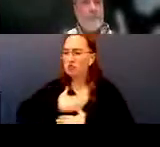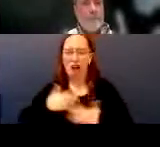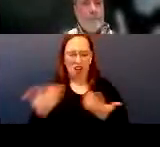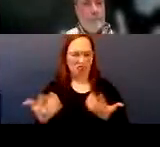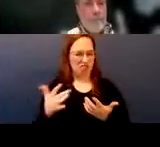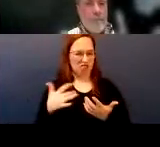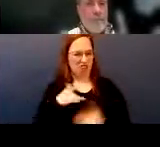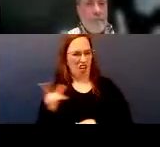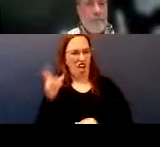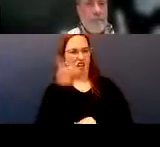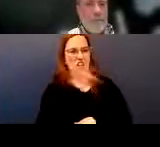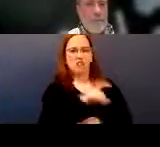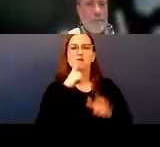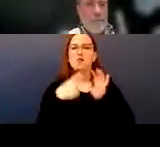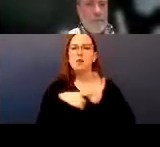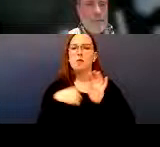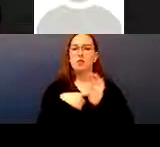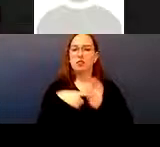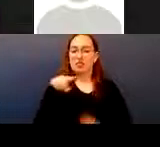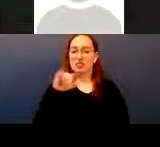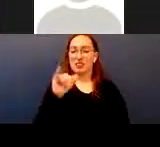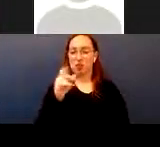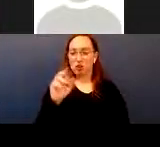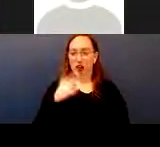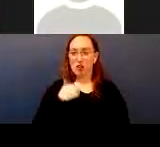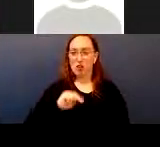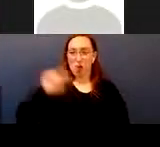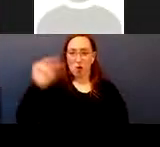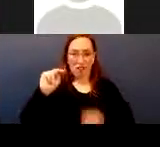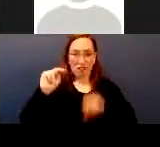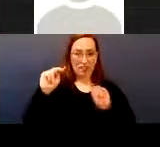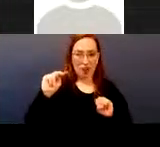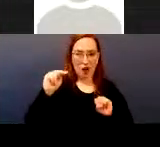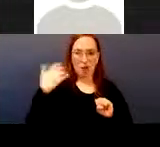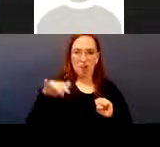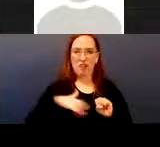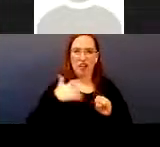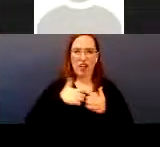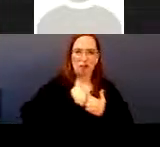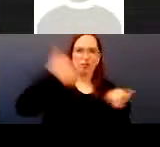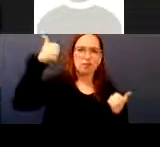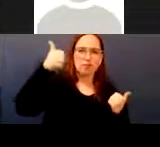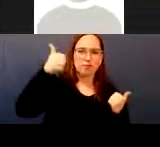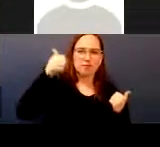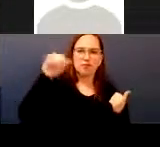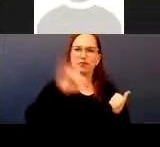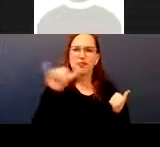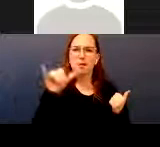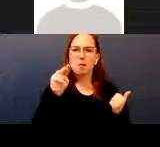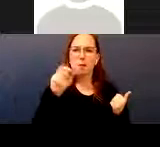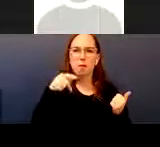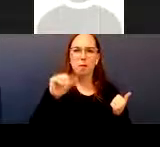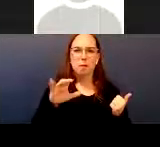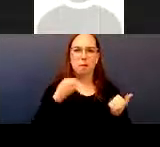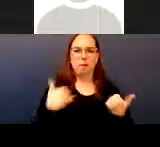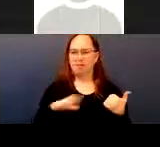separates the north and south sides of Zilker, as does Mobile. And so we have a big idea around how to